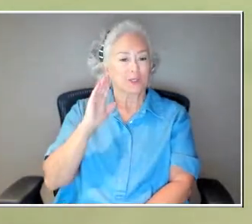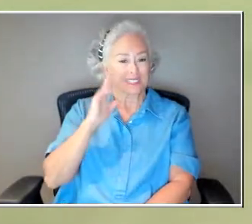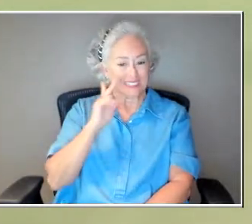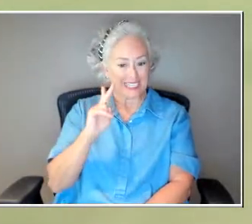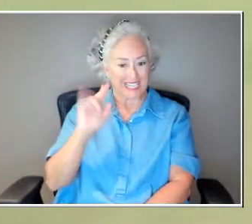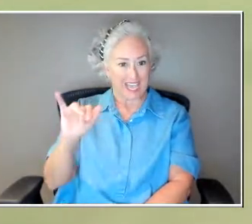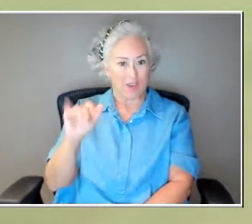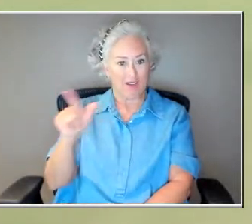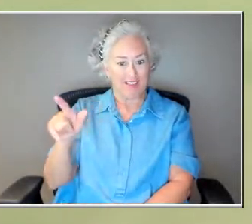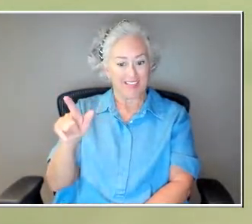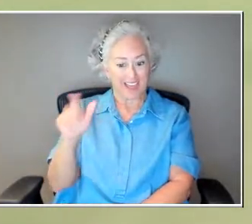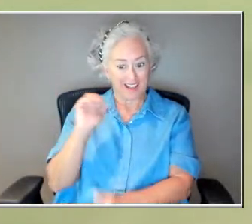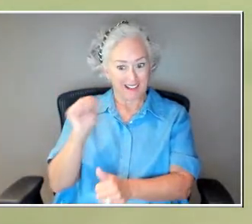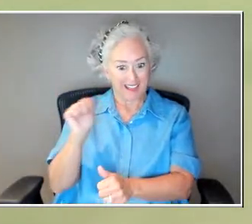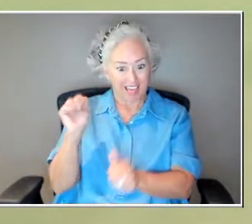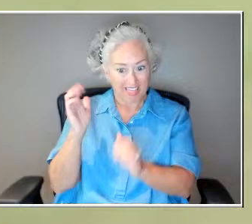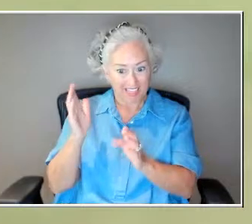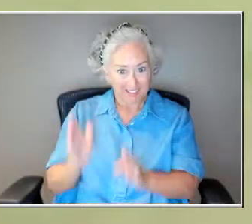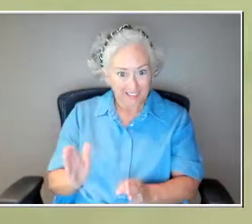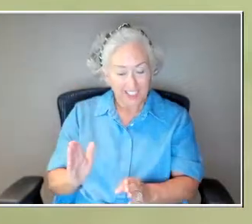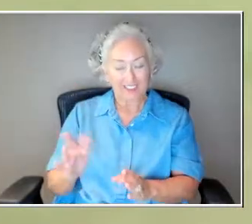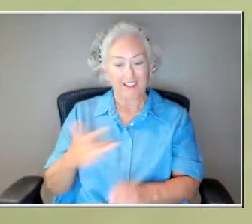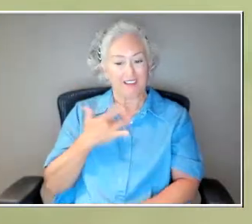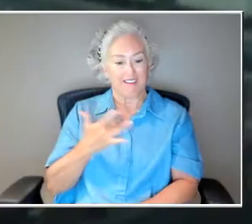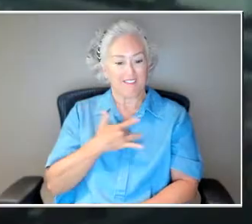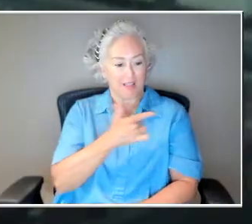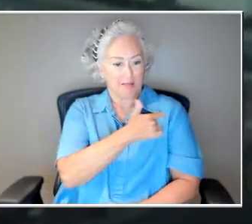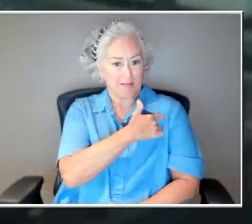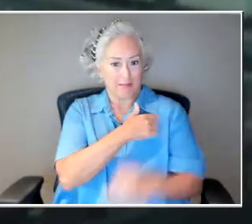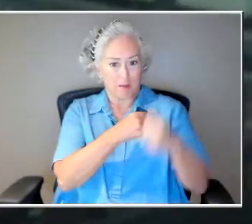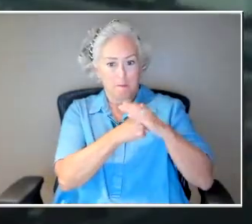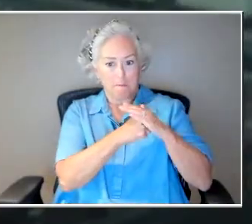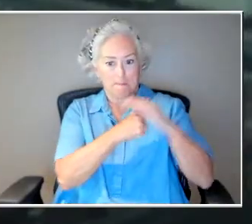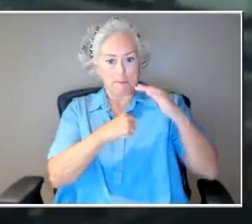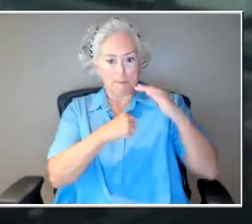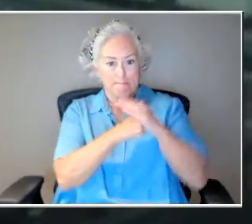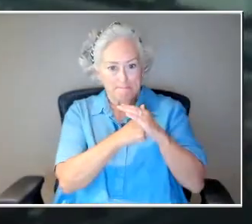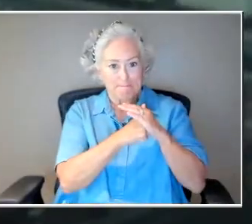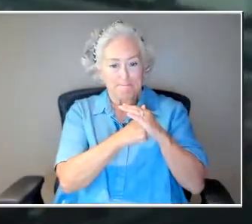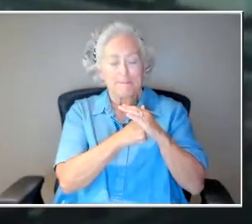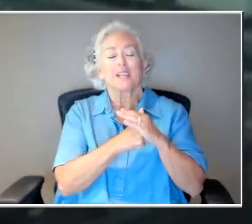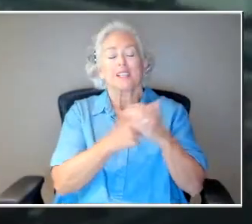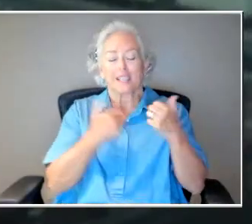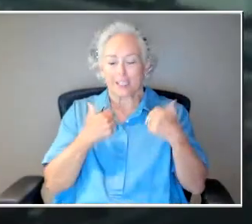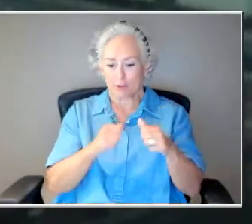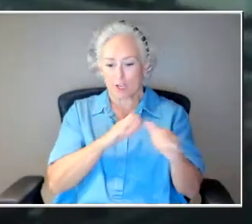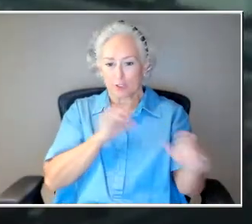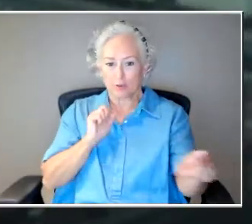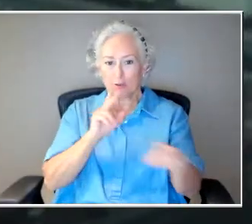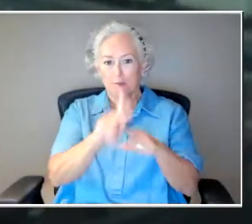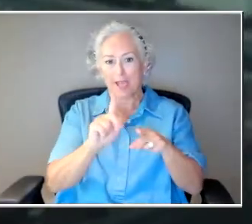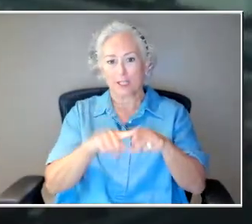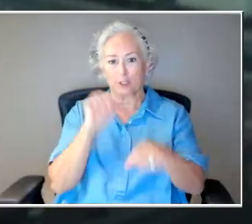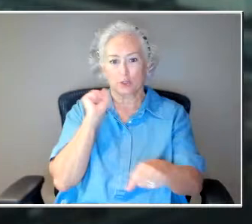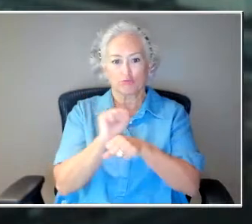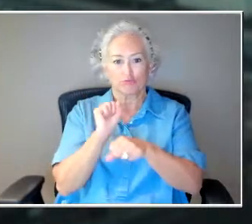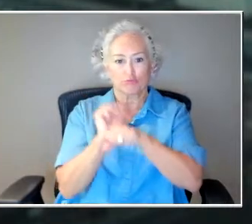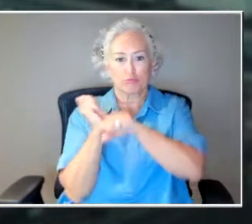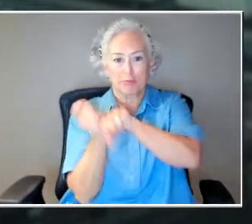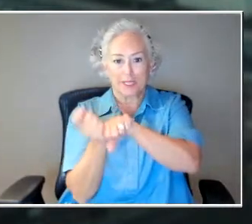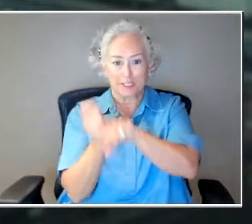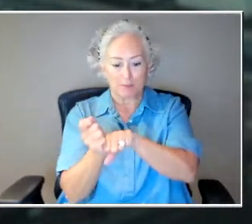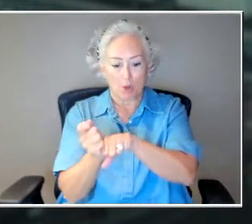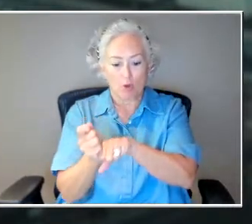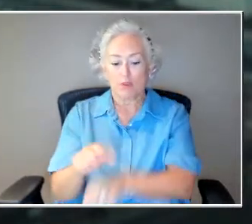then dedicated himself to getting back on the mound. In the small town of Ellenwood, Kansas, just a stone's throw from Great